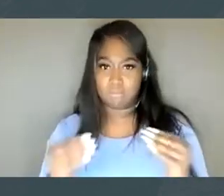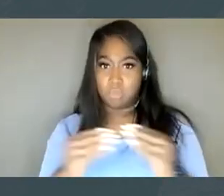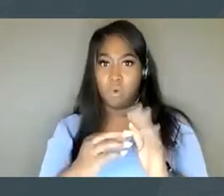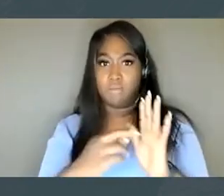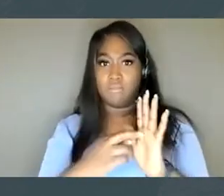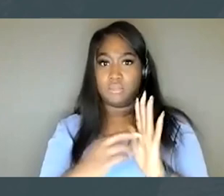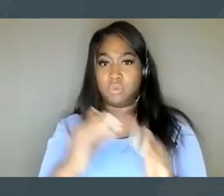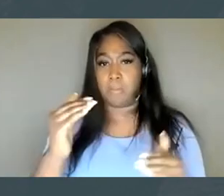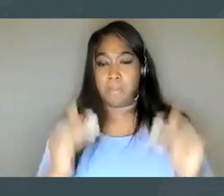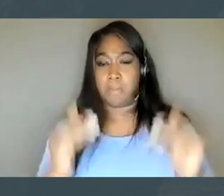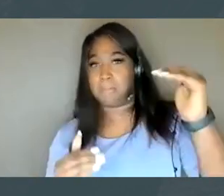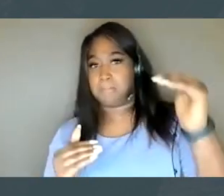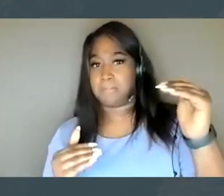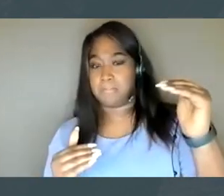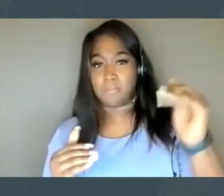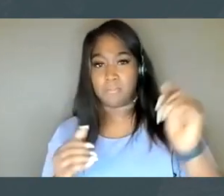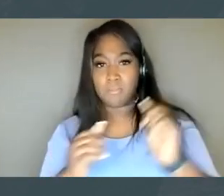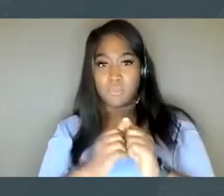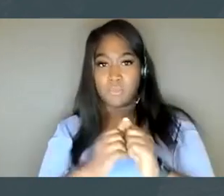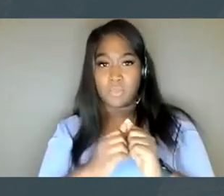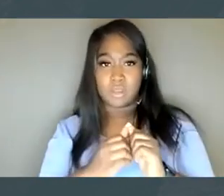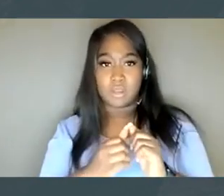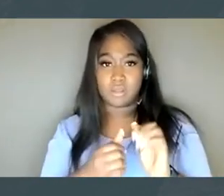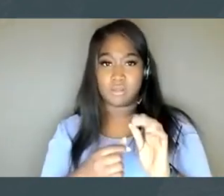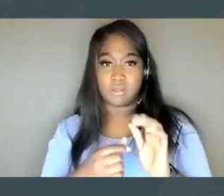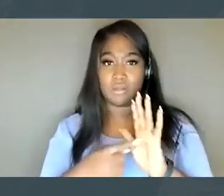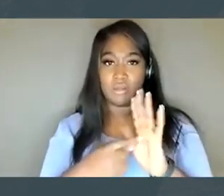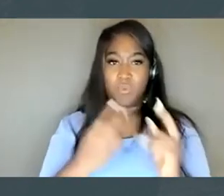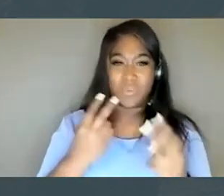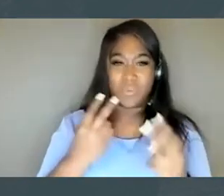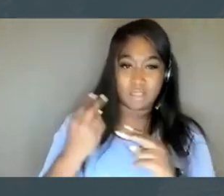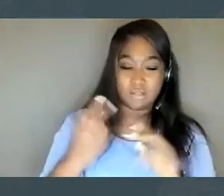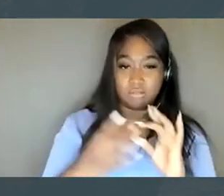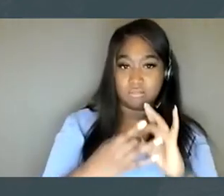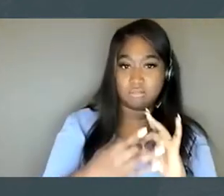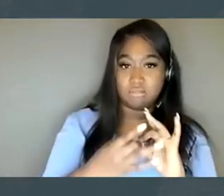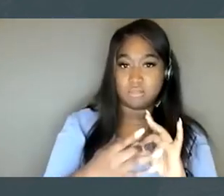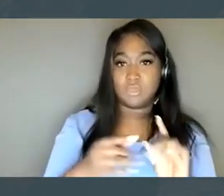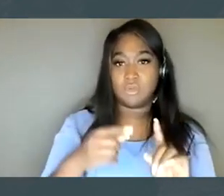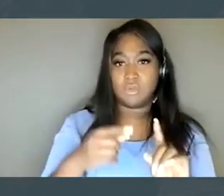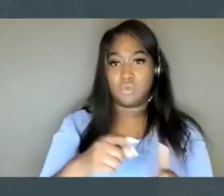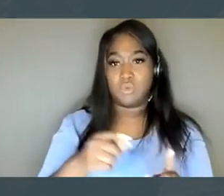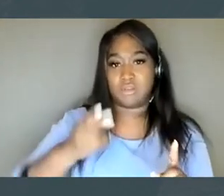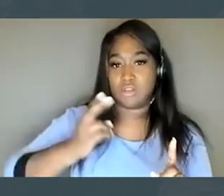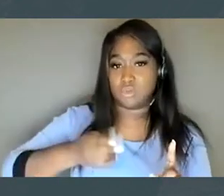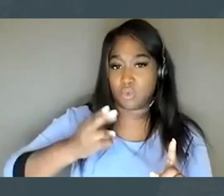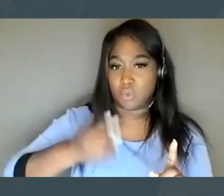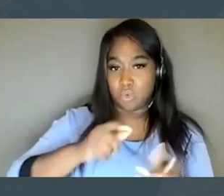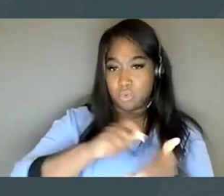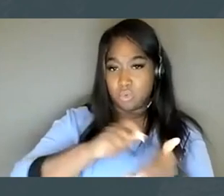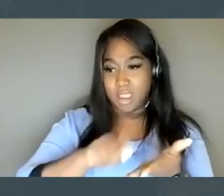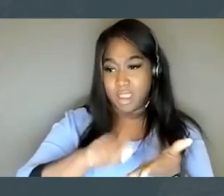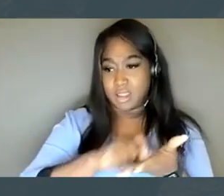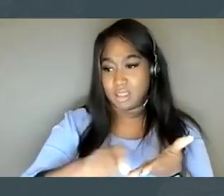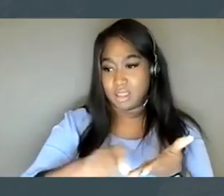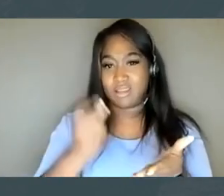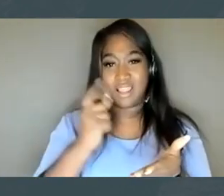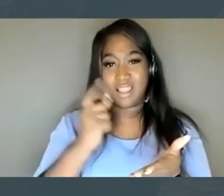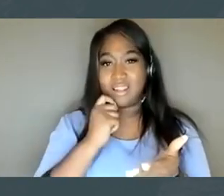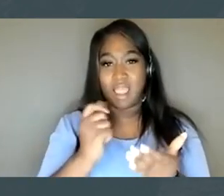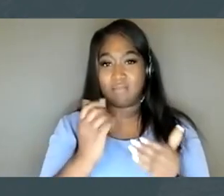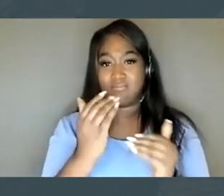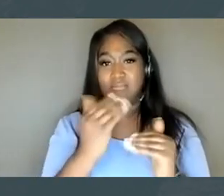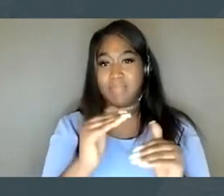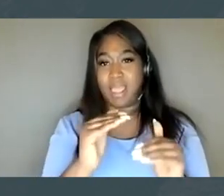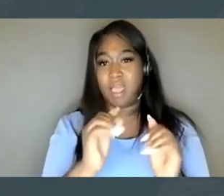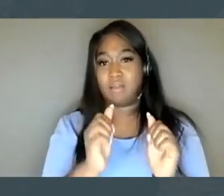in a reflection on a piece on historical writing, which is not bounded nationally, but the